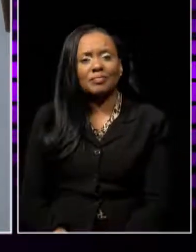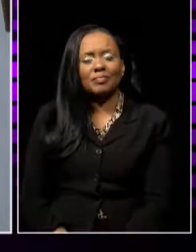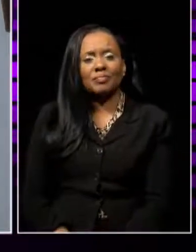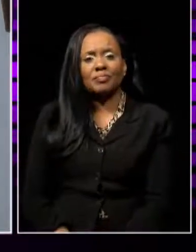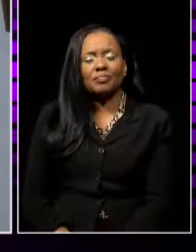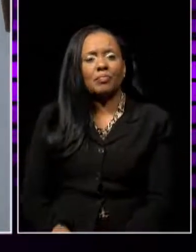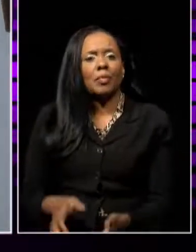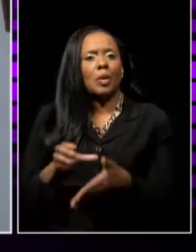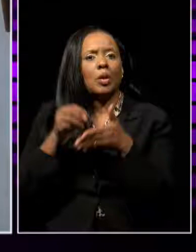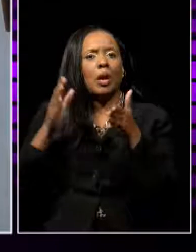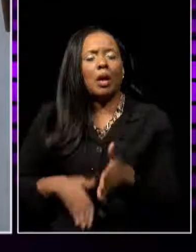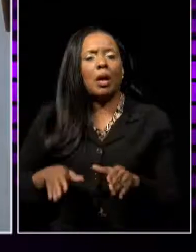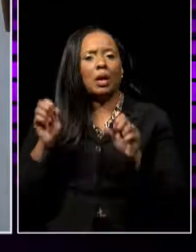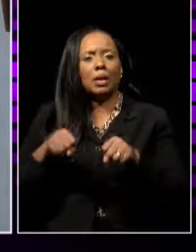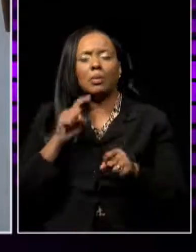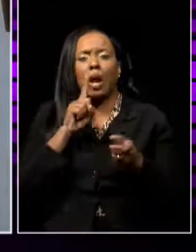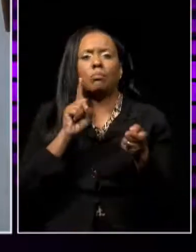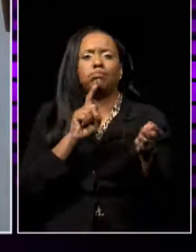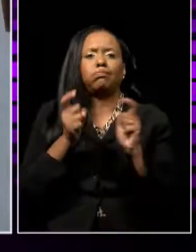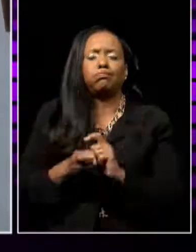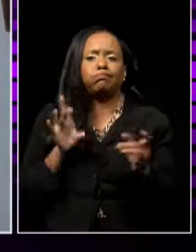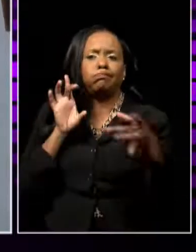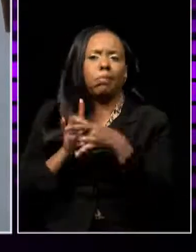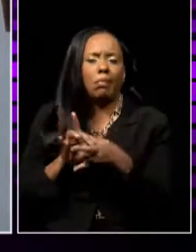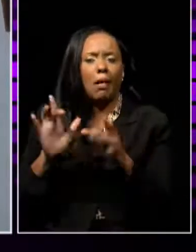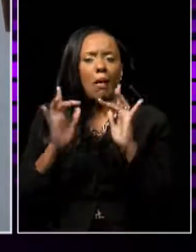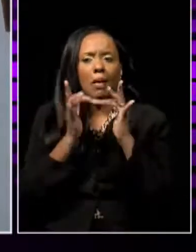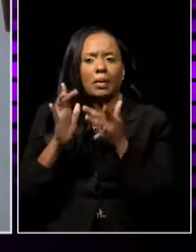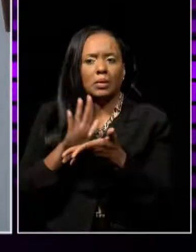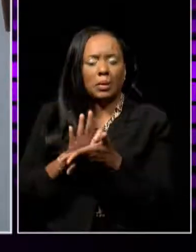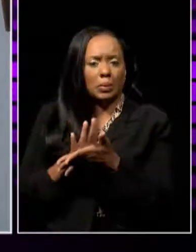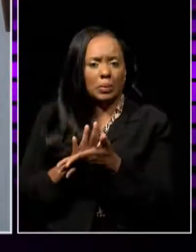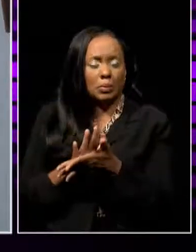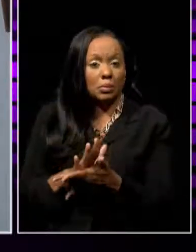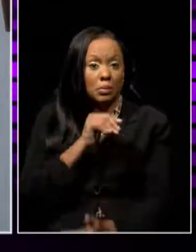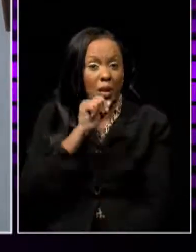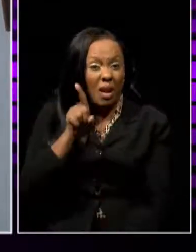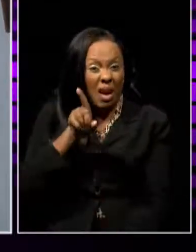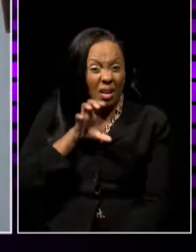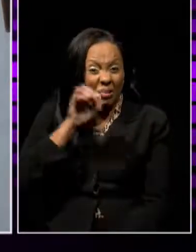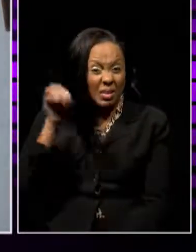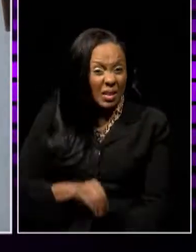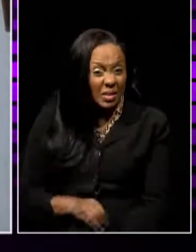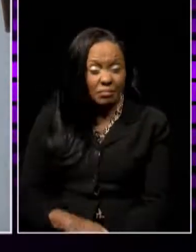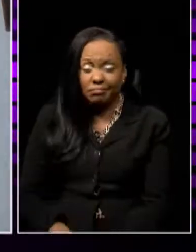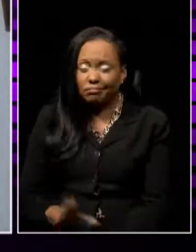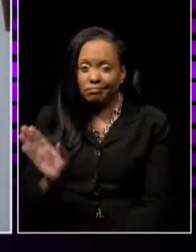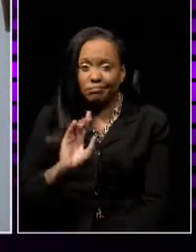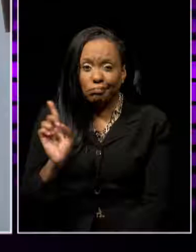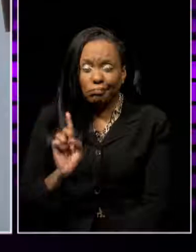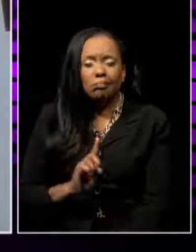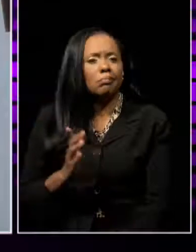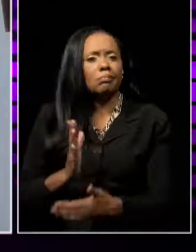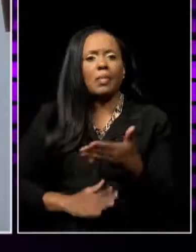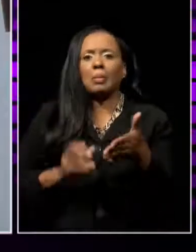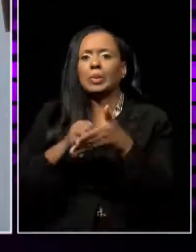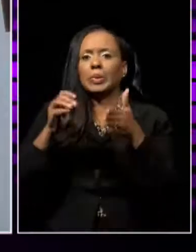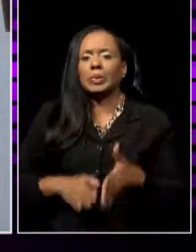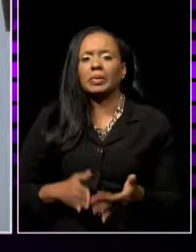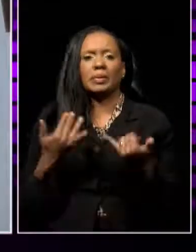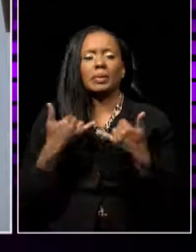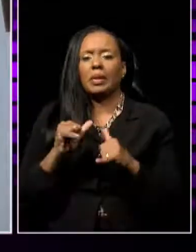to adapt to the online school. Now, let me not say 100%, because some students still were not able to navigate